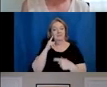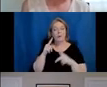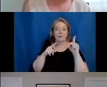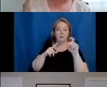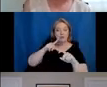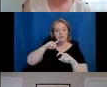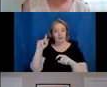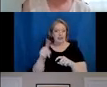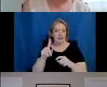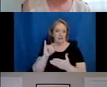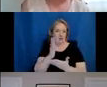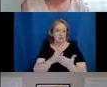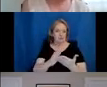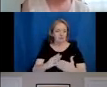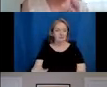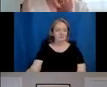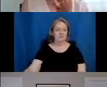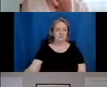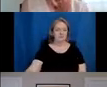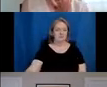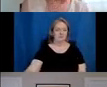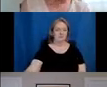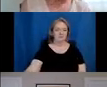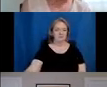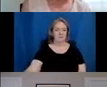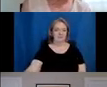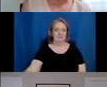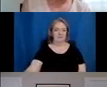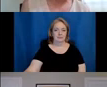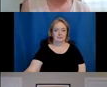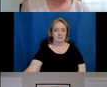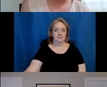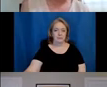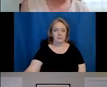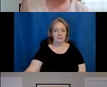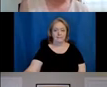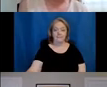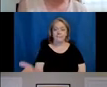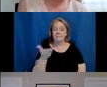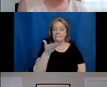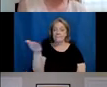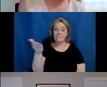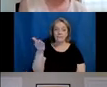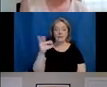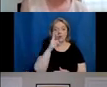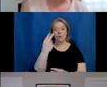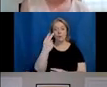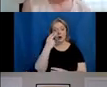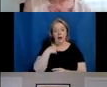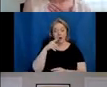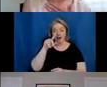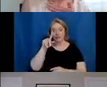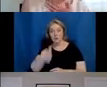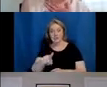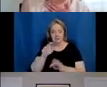of today's program. So our audience is welcome to add their questions to the Q&A box and we'll get to as many as we can,